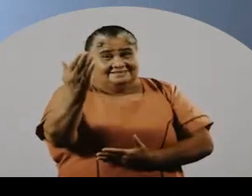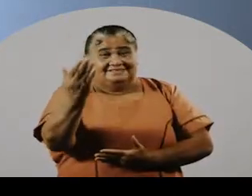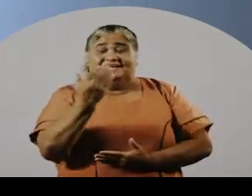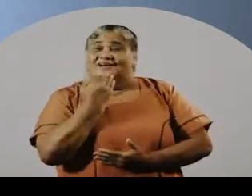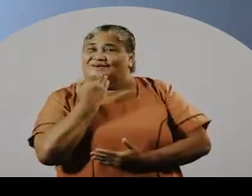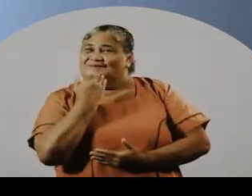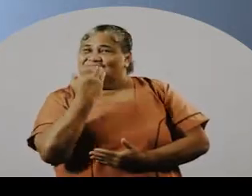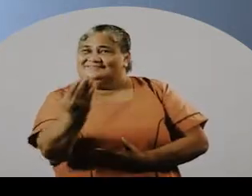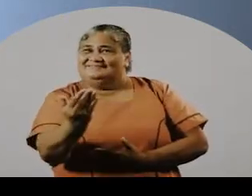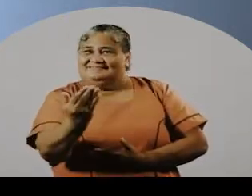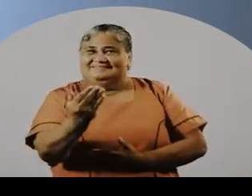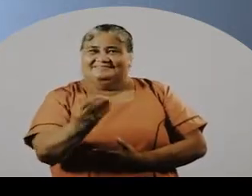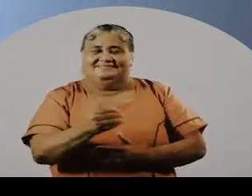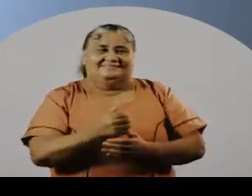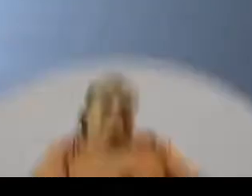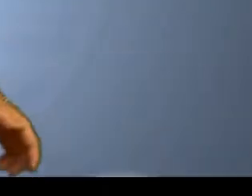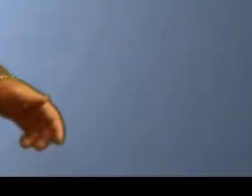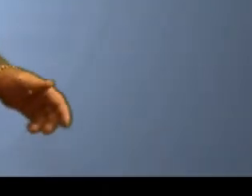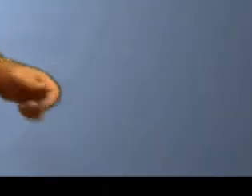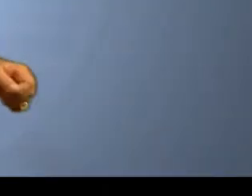Maftailava and Mamwealeasu.